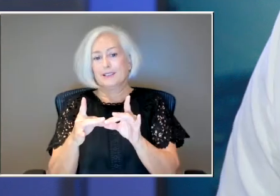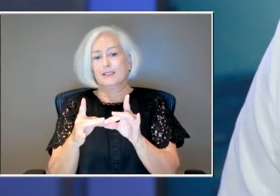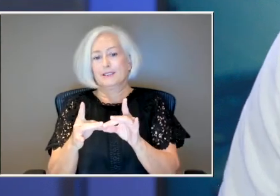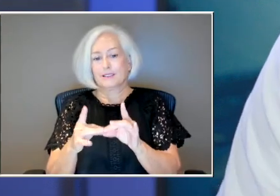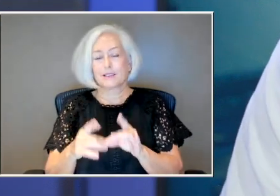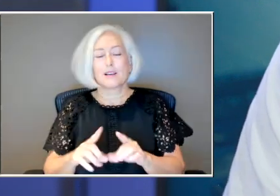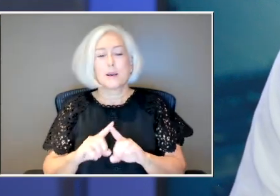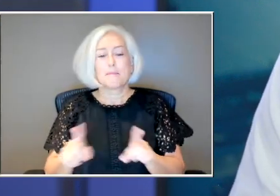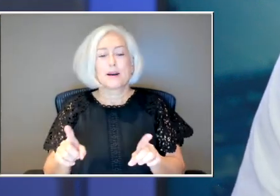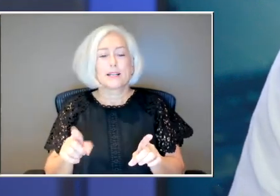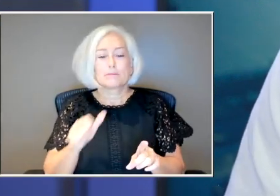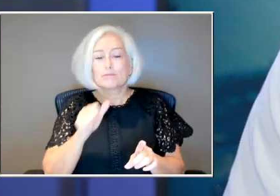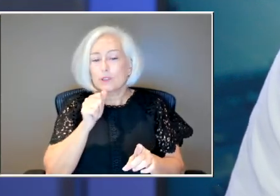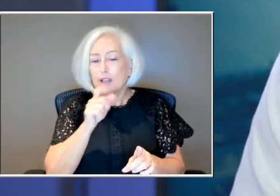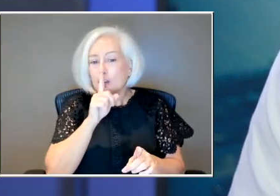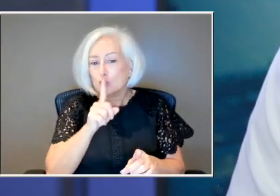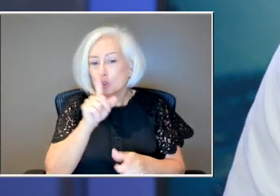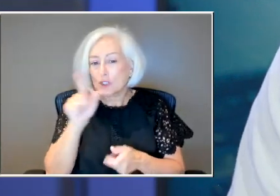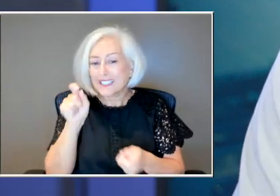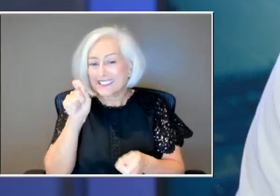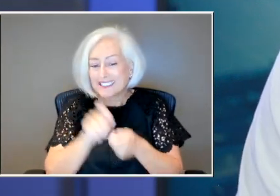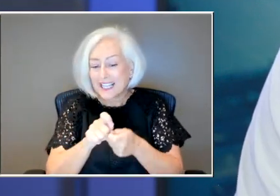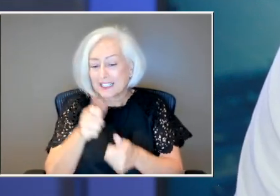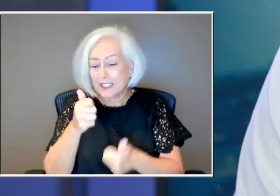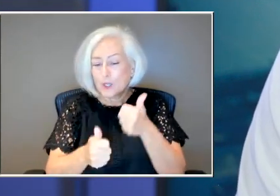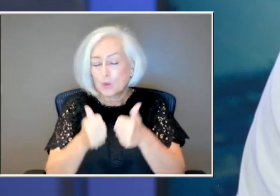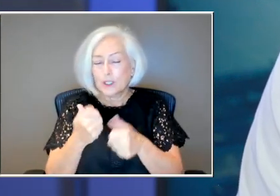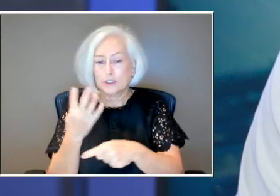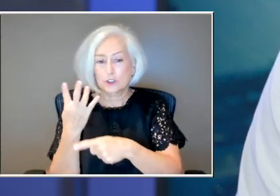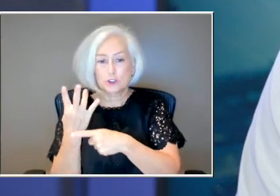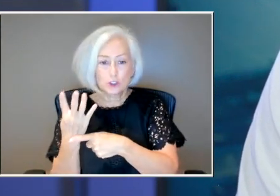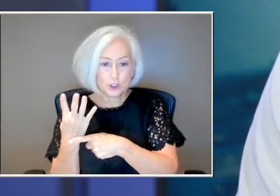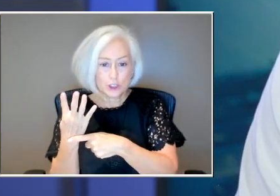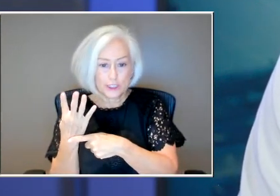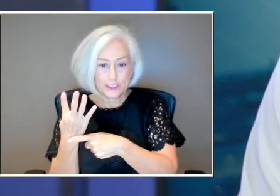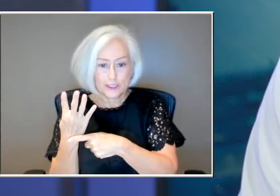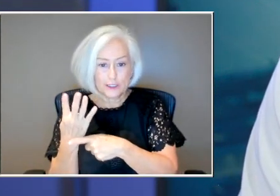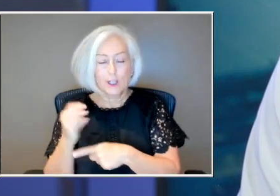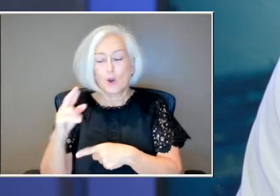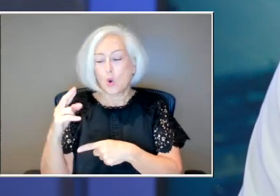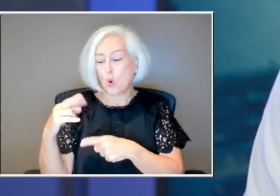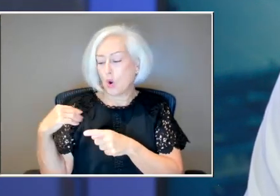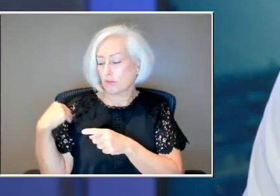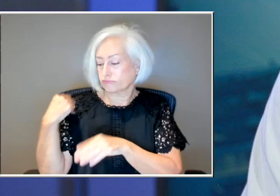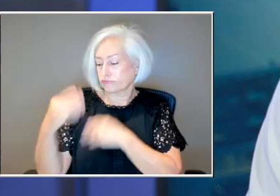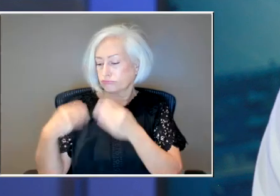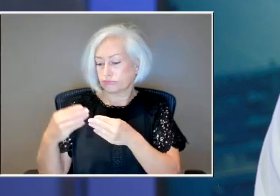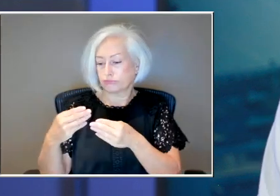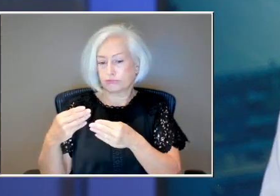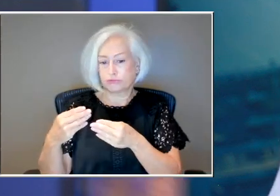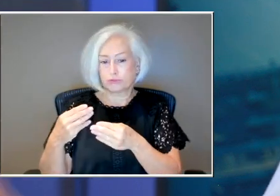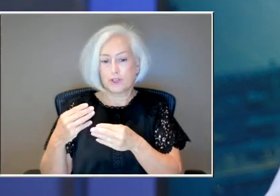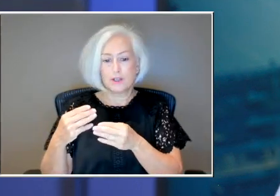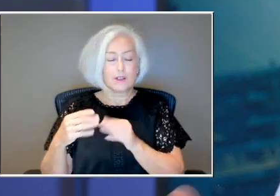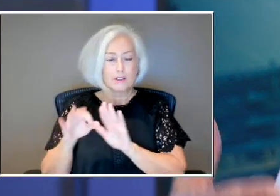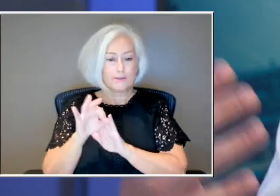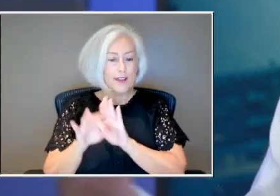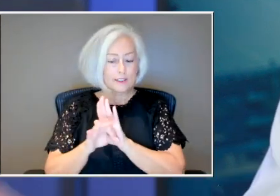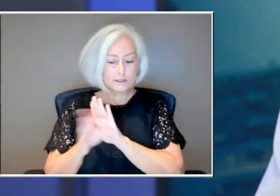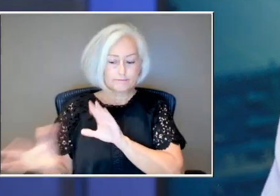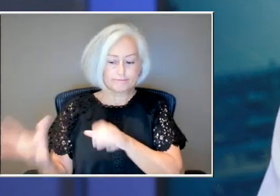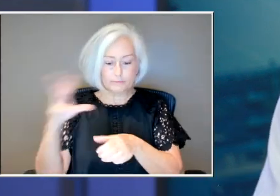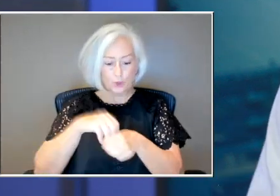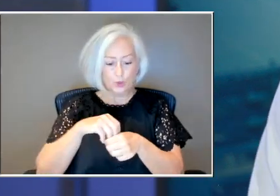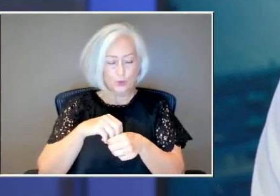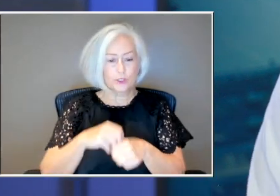exactly what gene or hereditary factors drive that. But if, say, for example, your mom